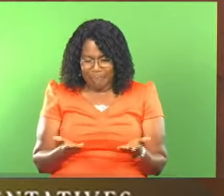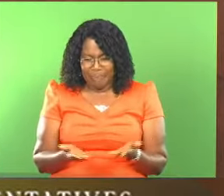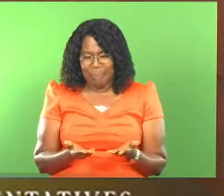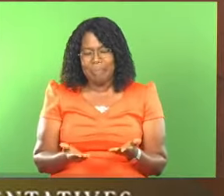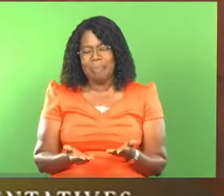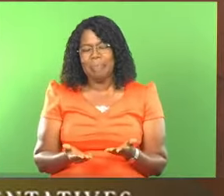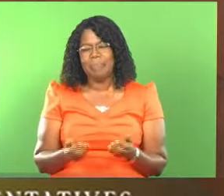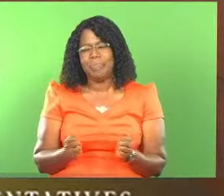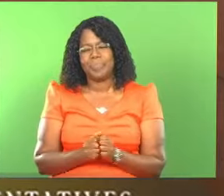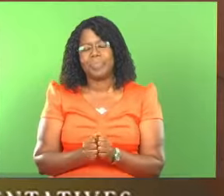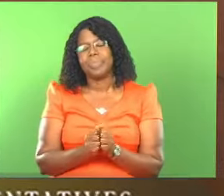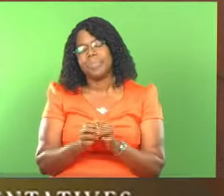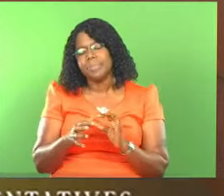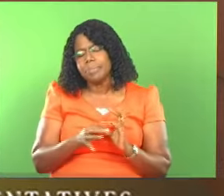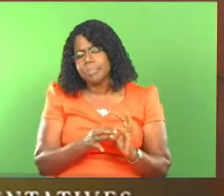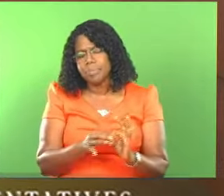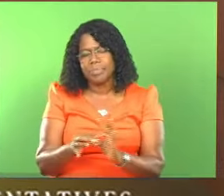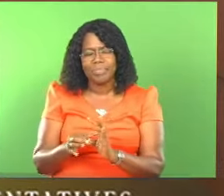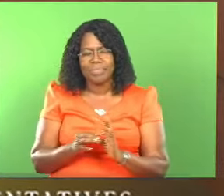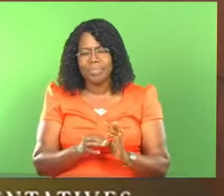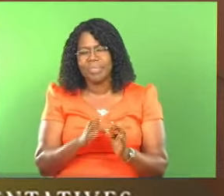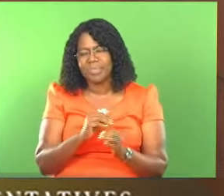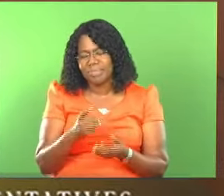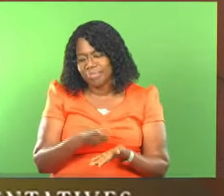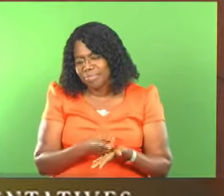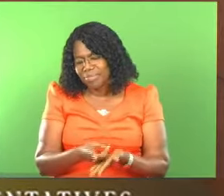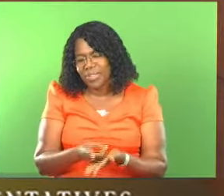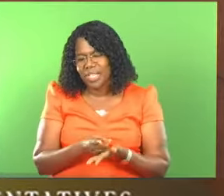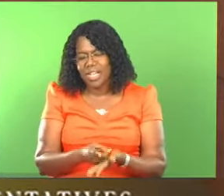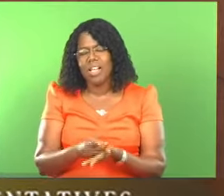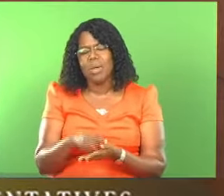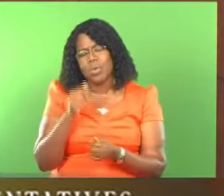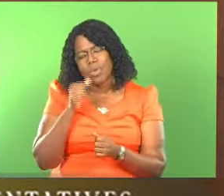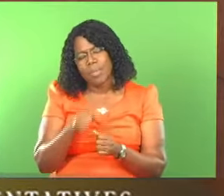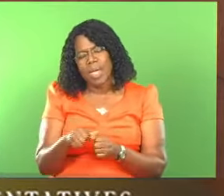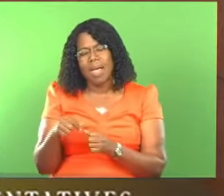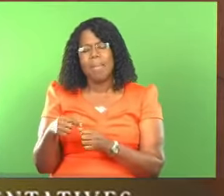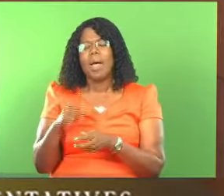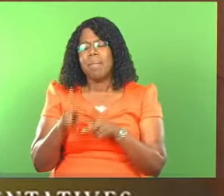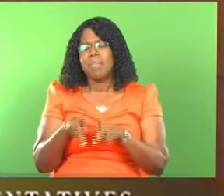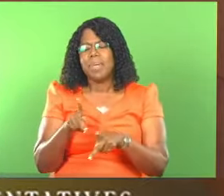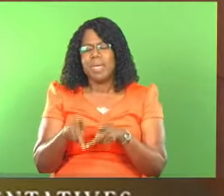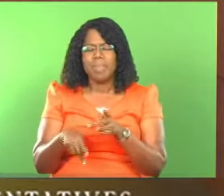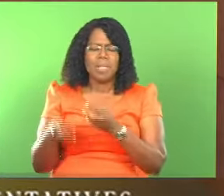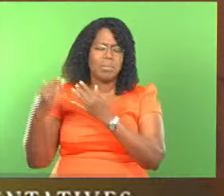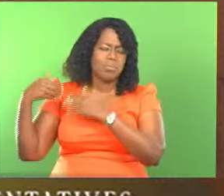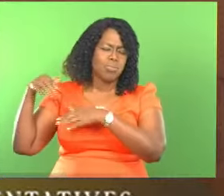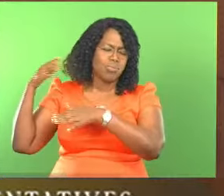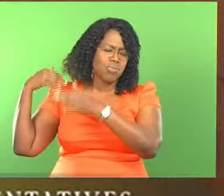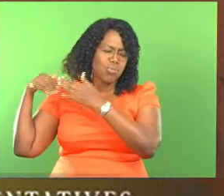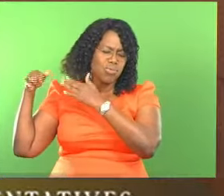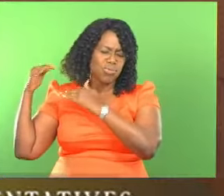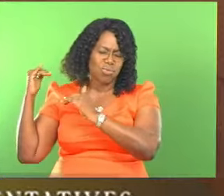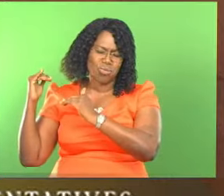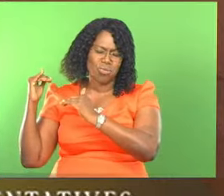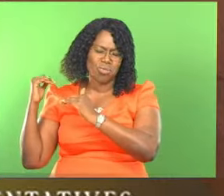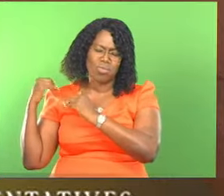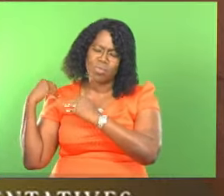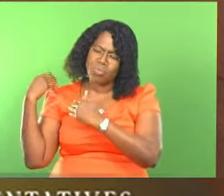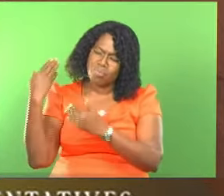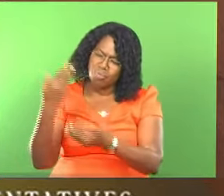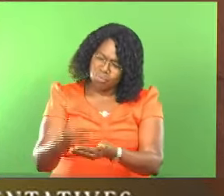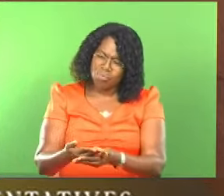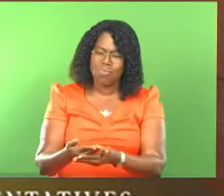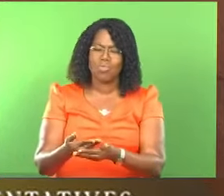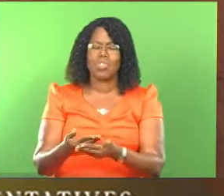and principled dialogue that we carry their legacy forward. Earlier today, as mentioned,